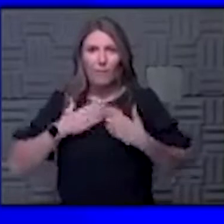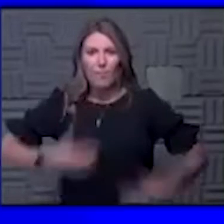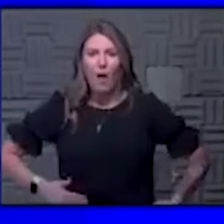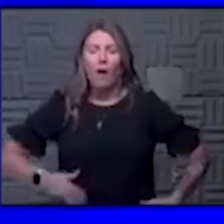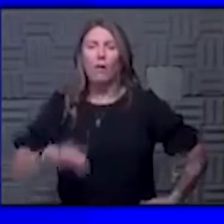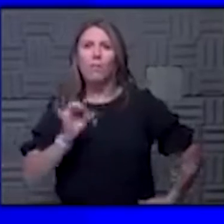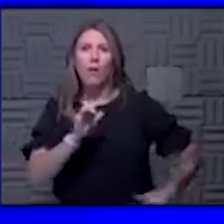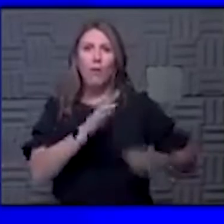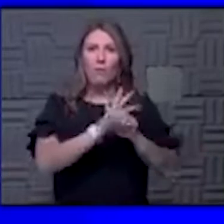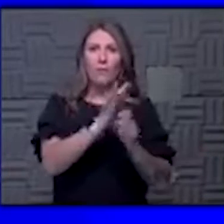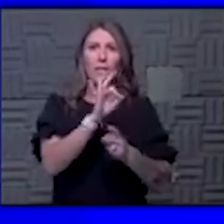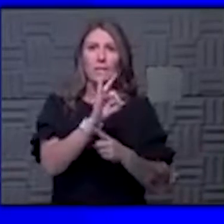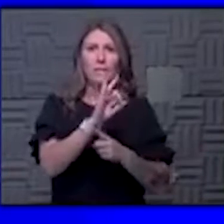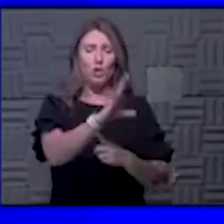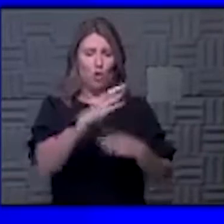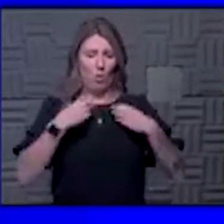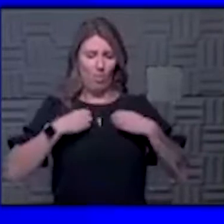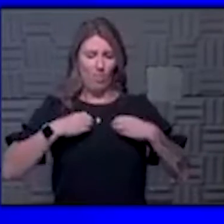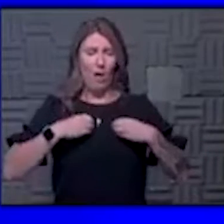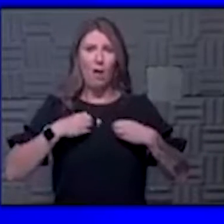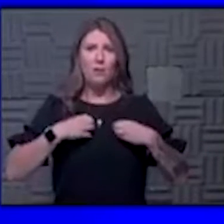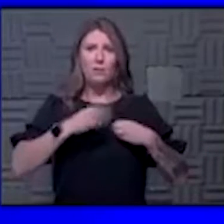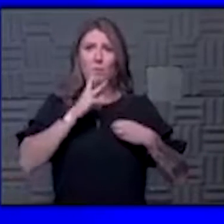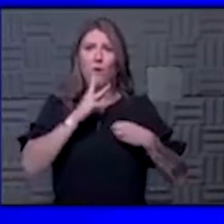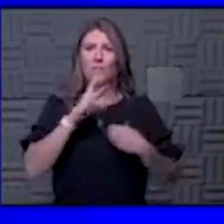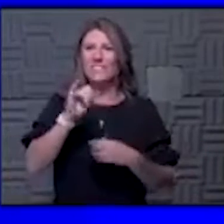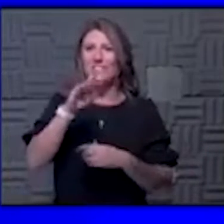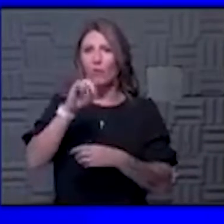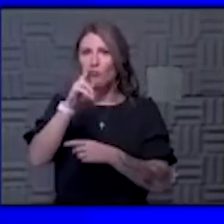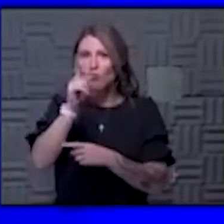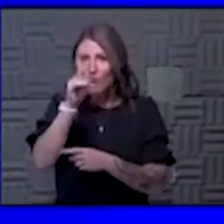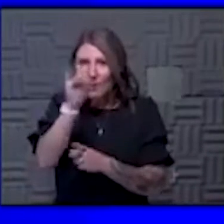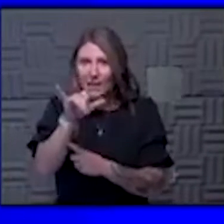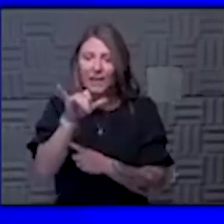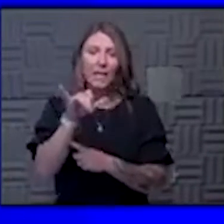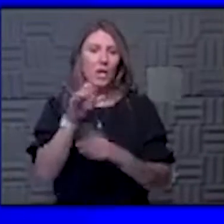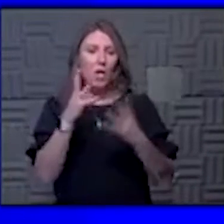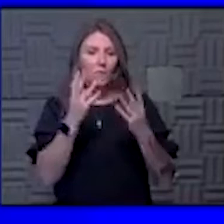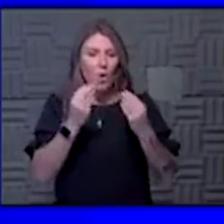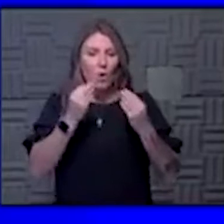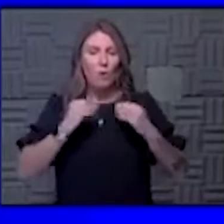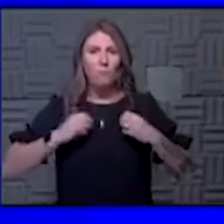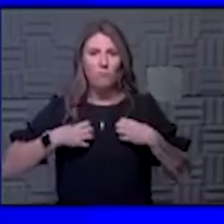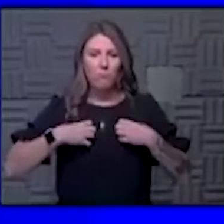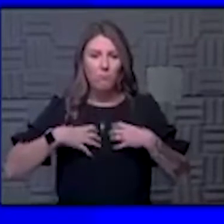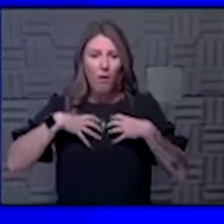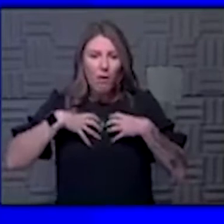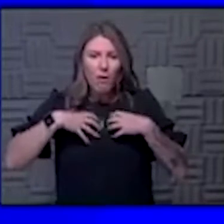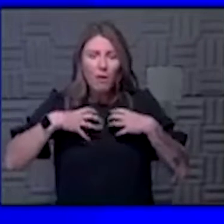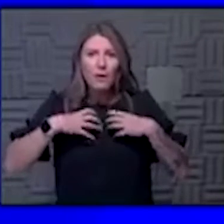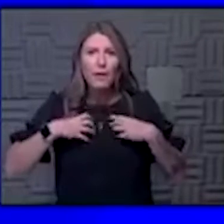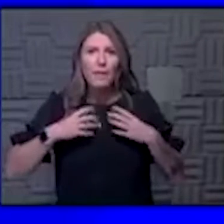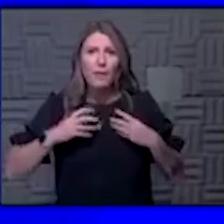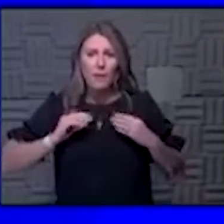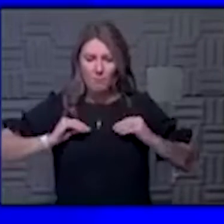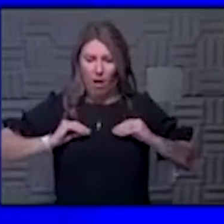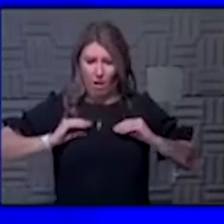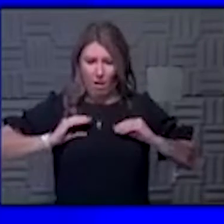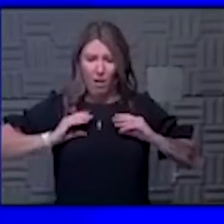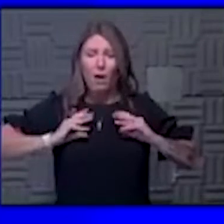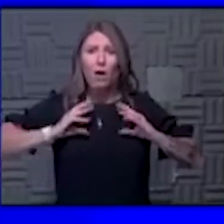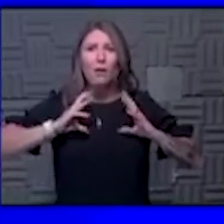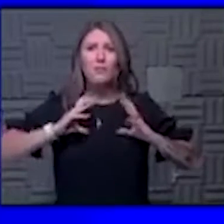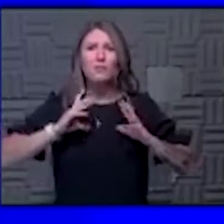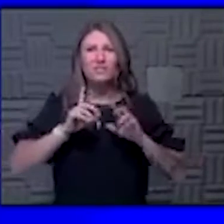your lungs fill up with cell-free fluid and fluid that is using because of your immune dysregulation. So there's a lot of